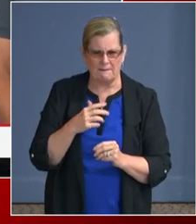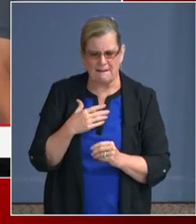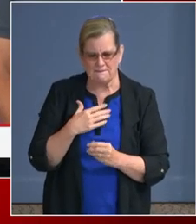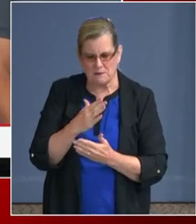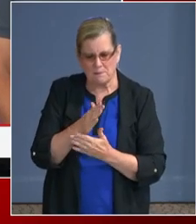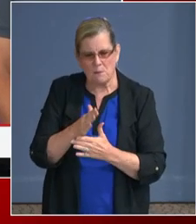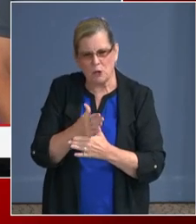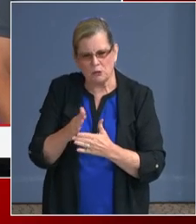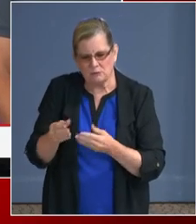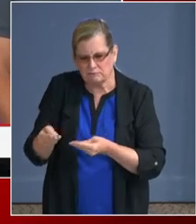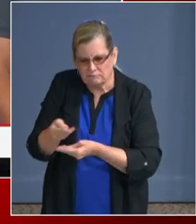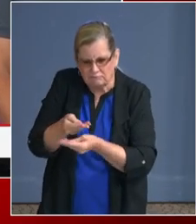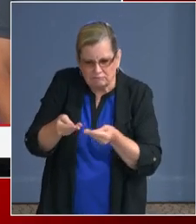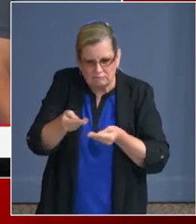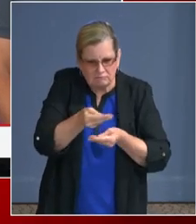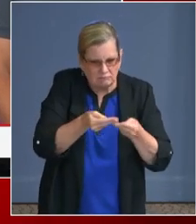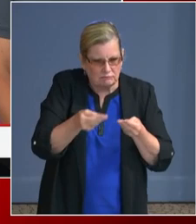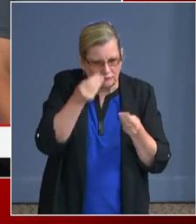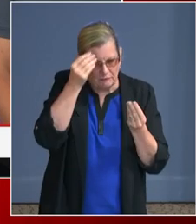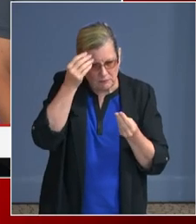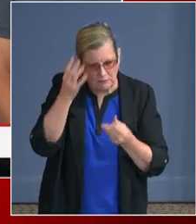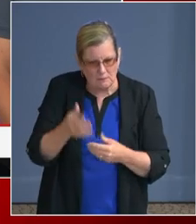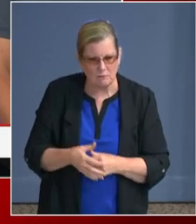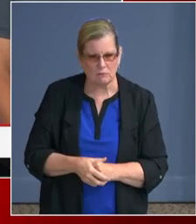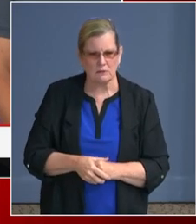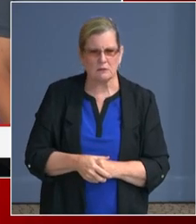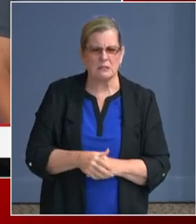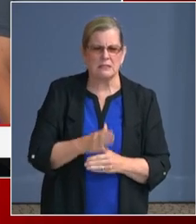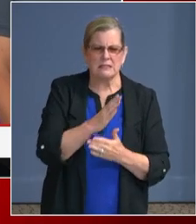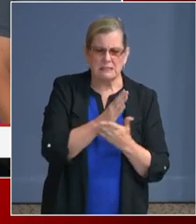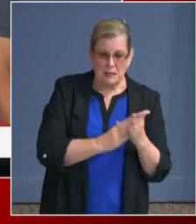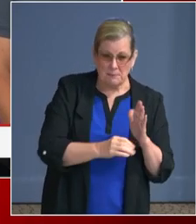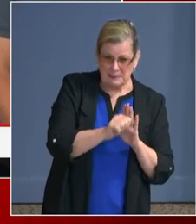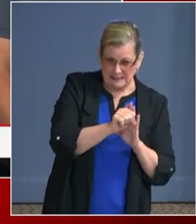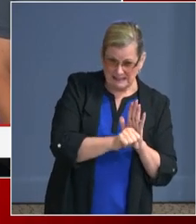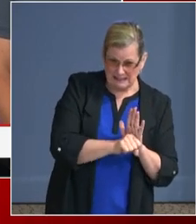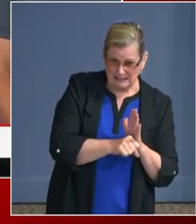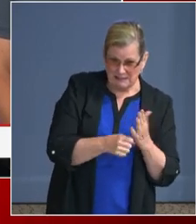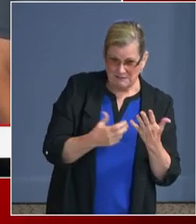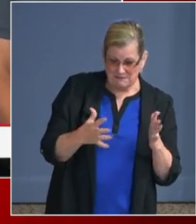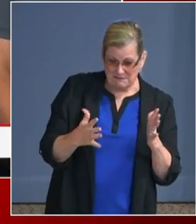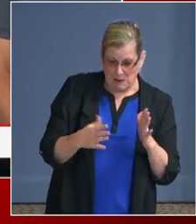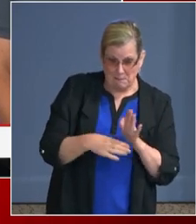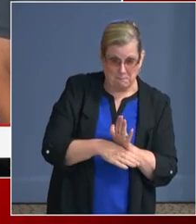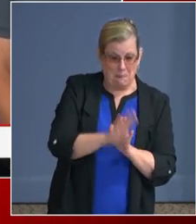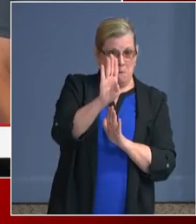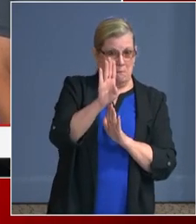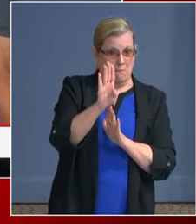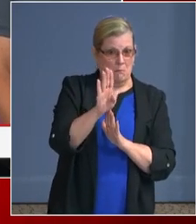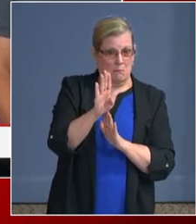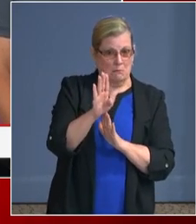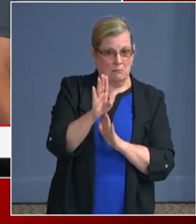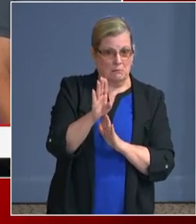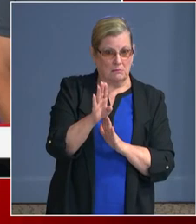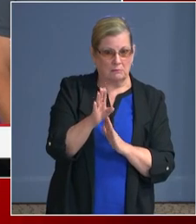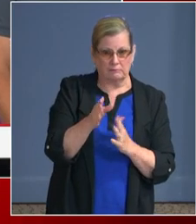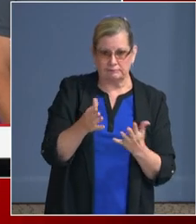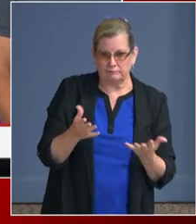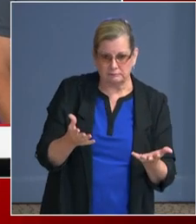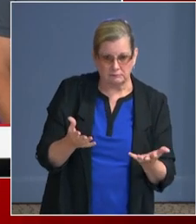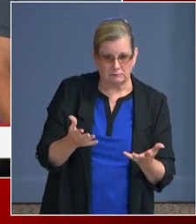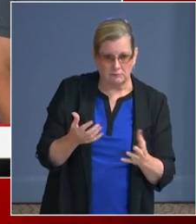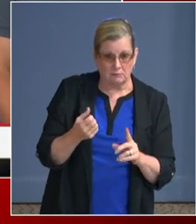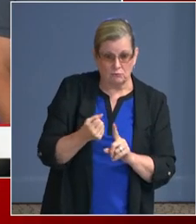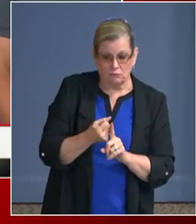transmission in your community. So some of the states that have had accelerated or exponential